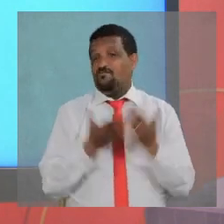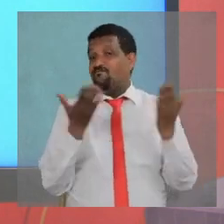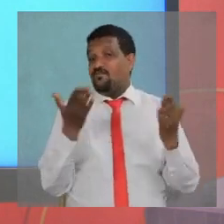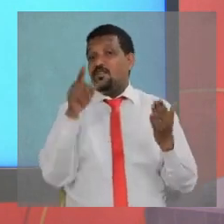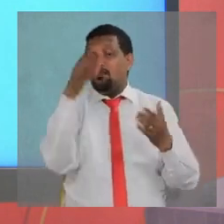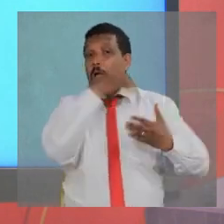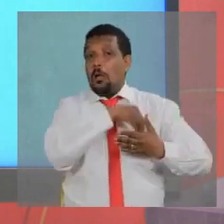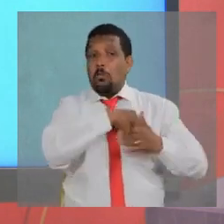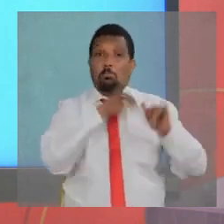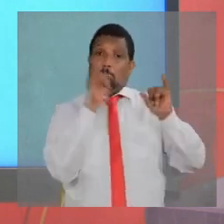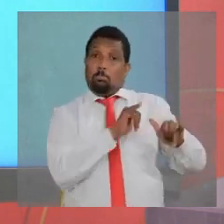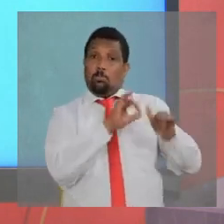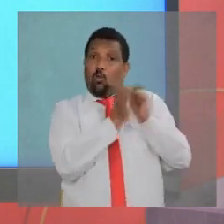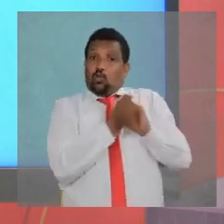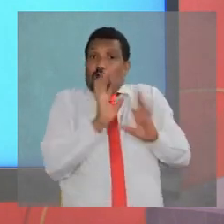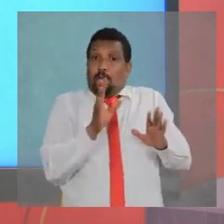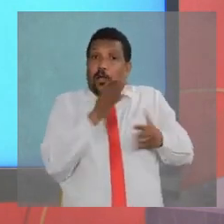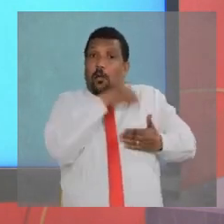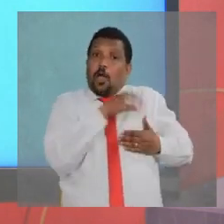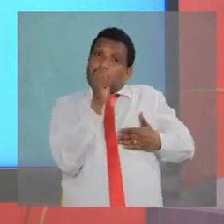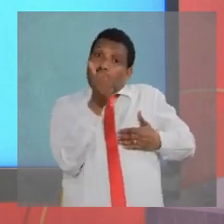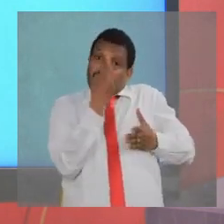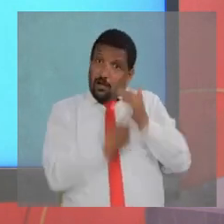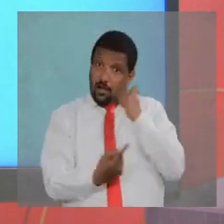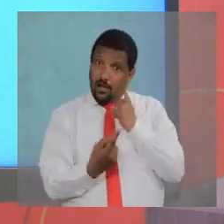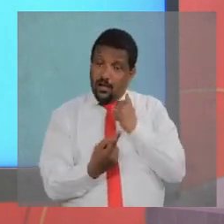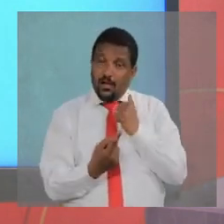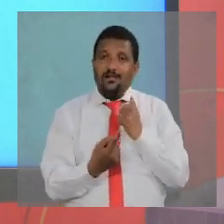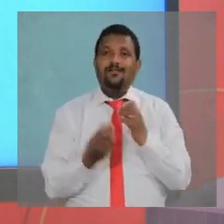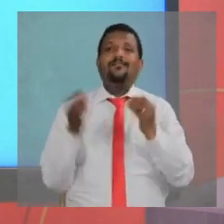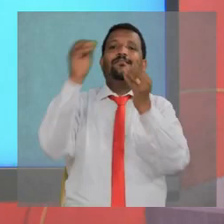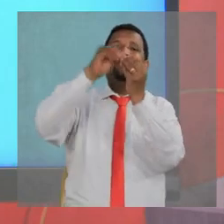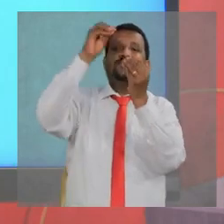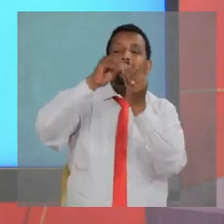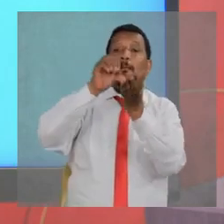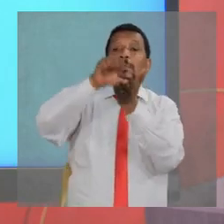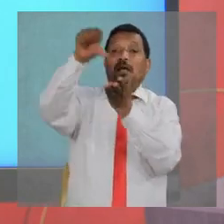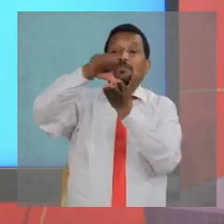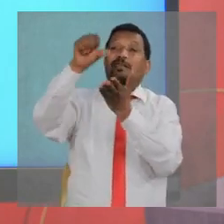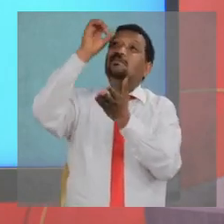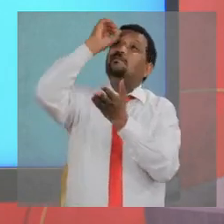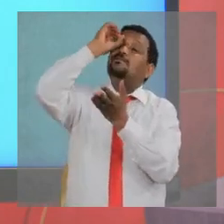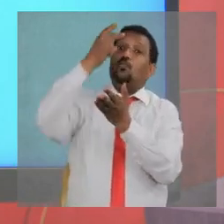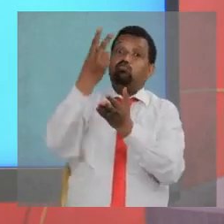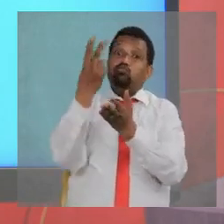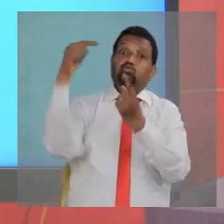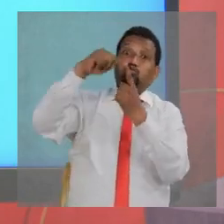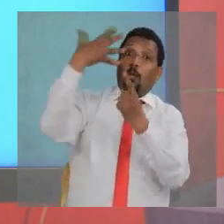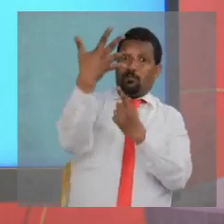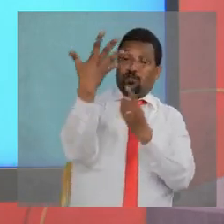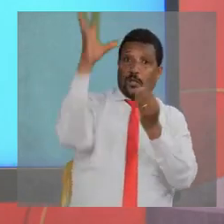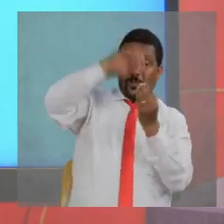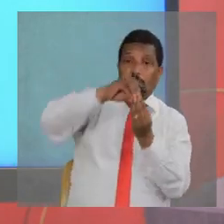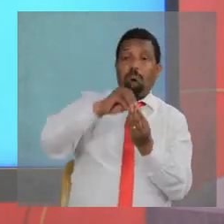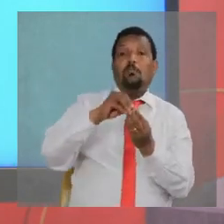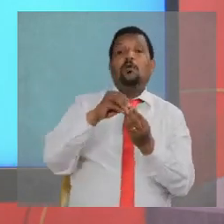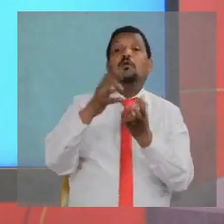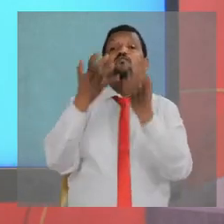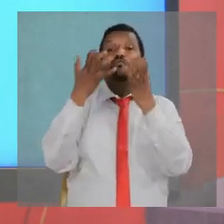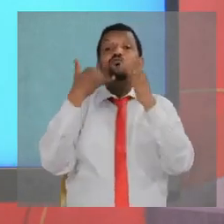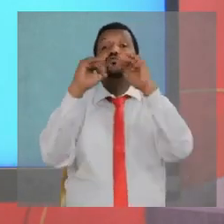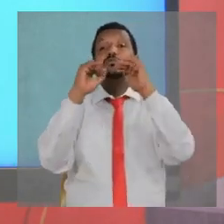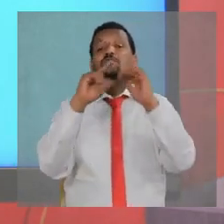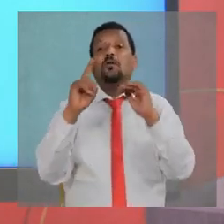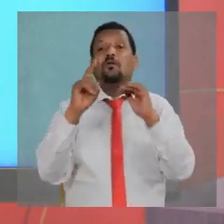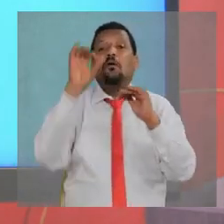your income remains unchanged. With increase in price of egg from $2 to 5, then the quantity demanded